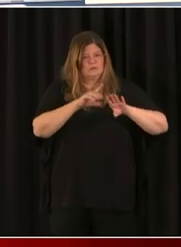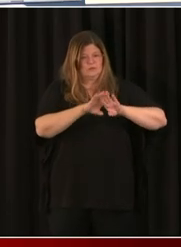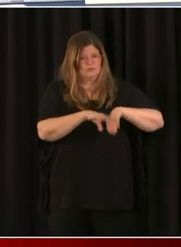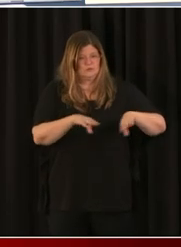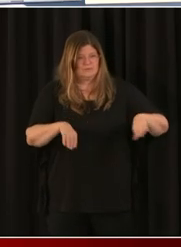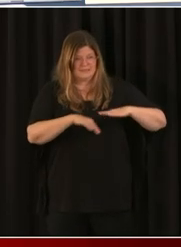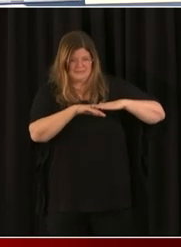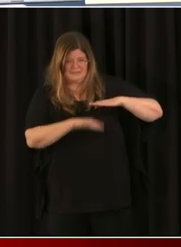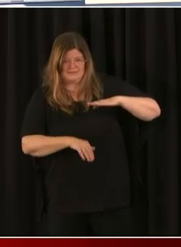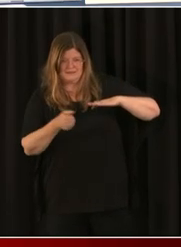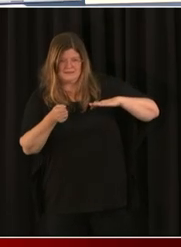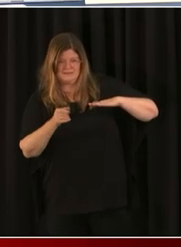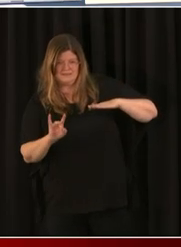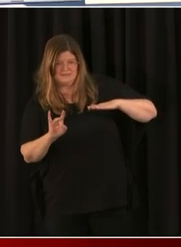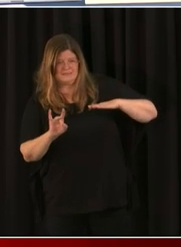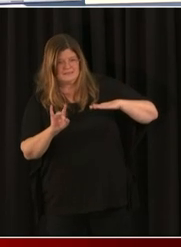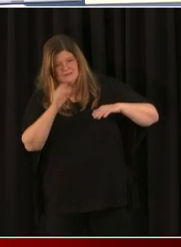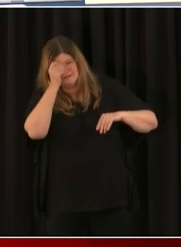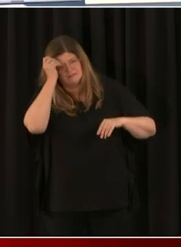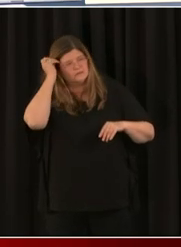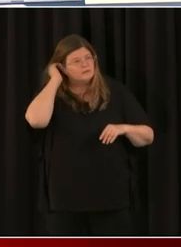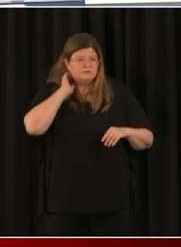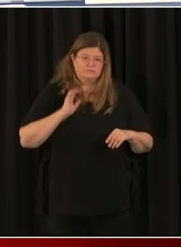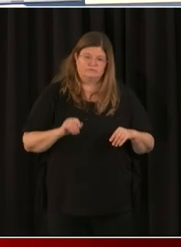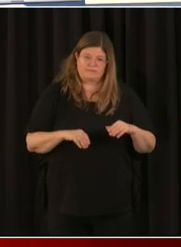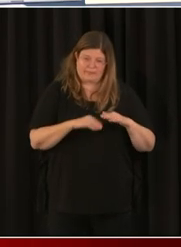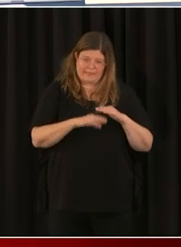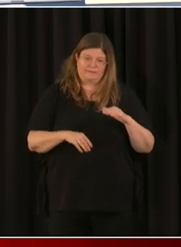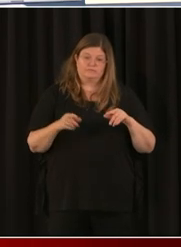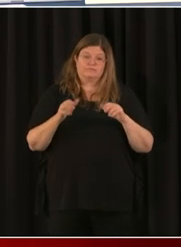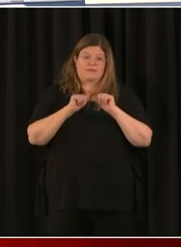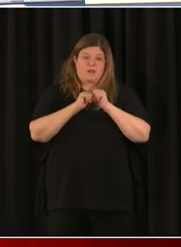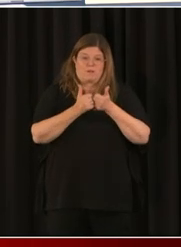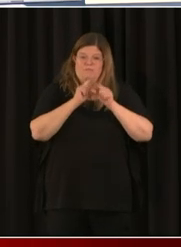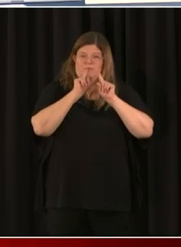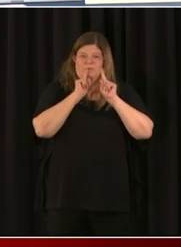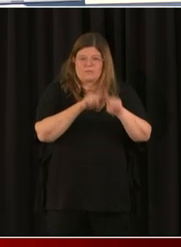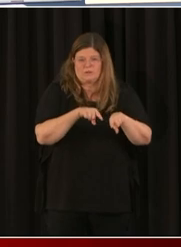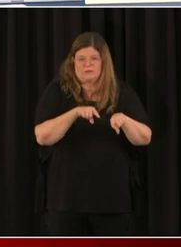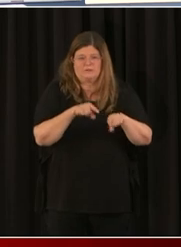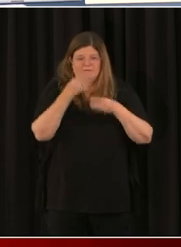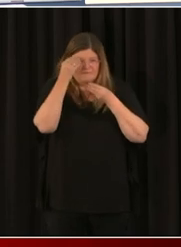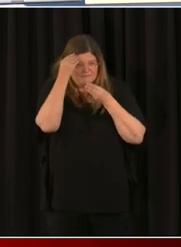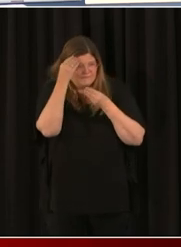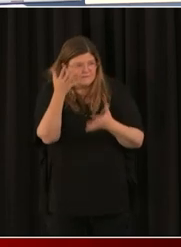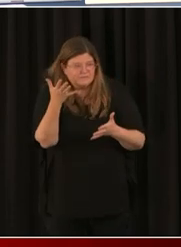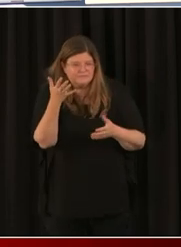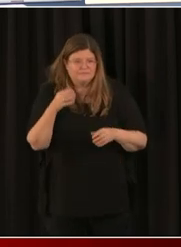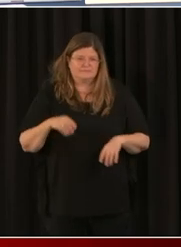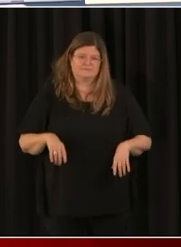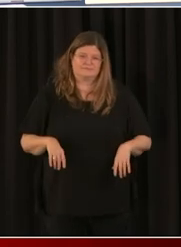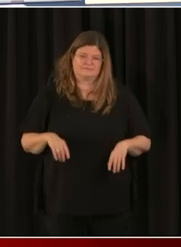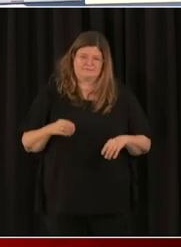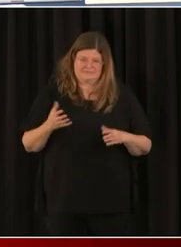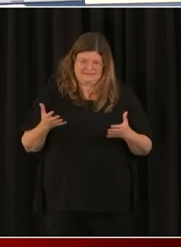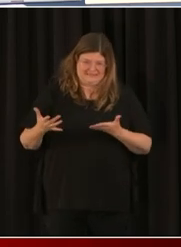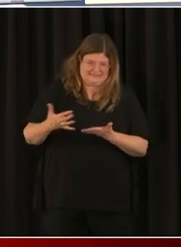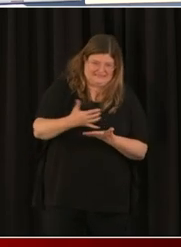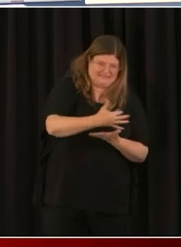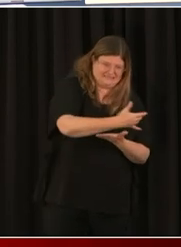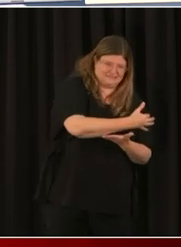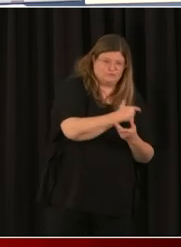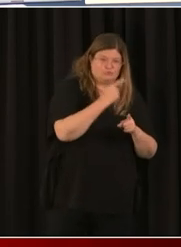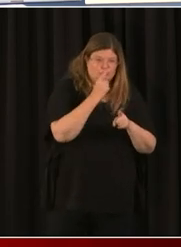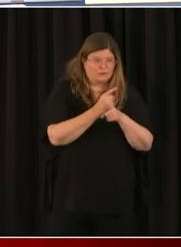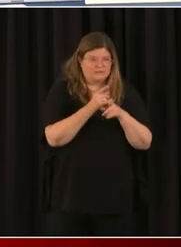to report information, what all of the fields are that need to be reported, the importance of